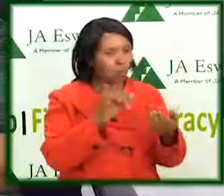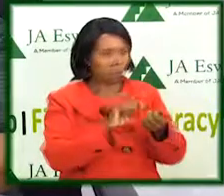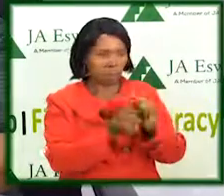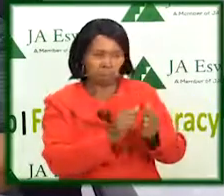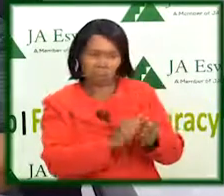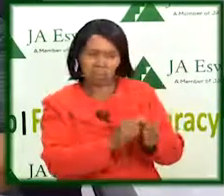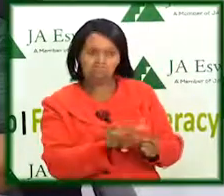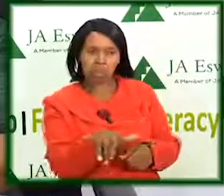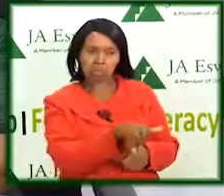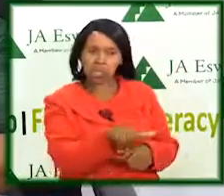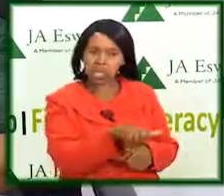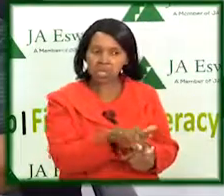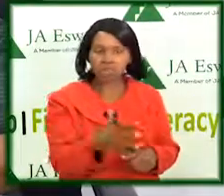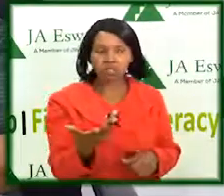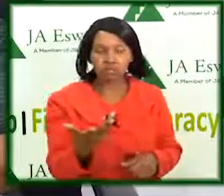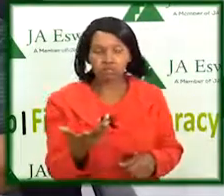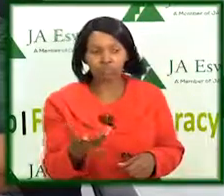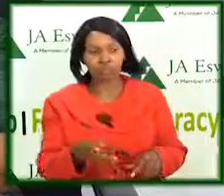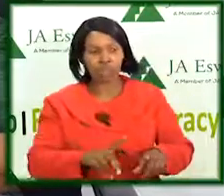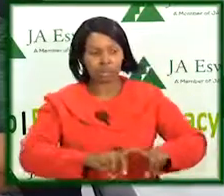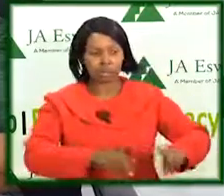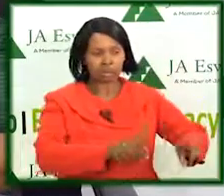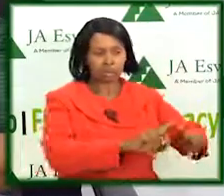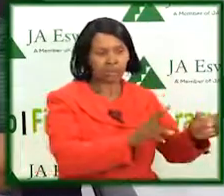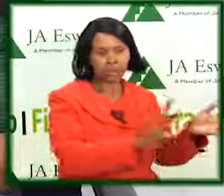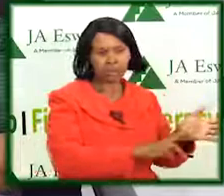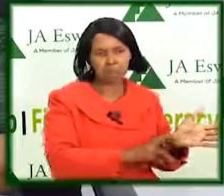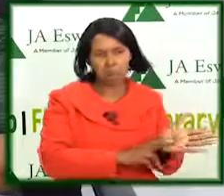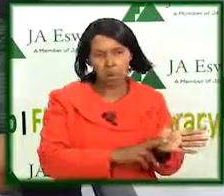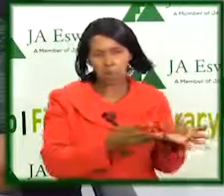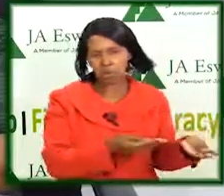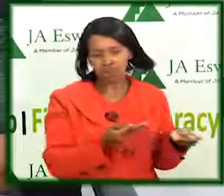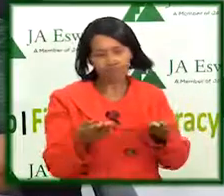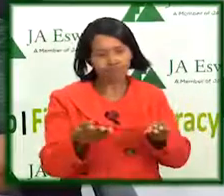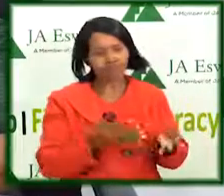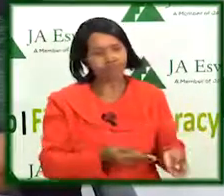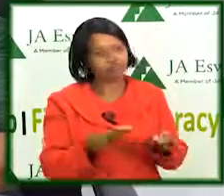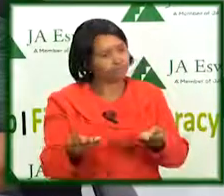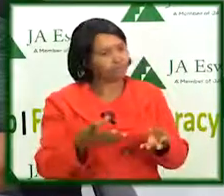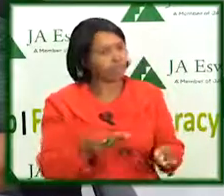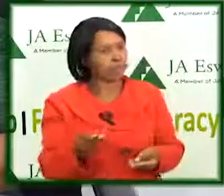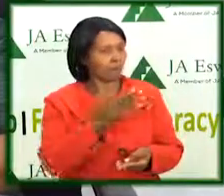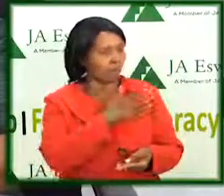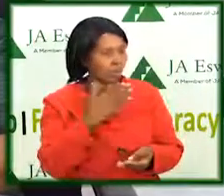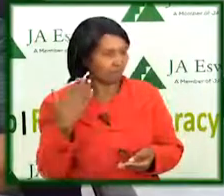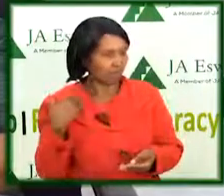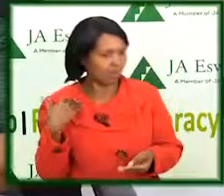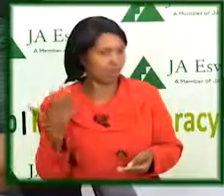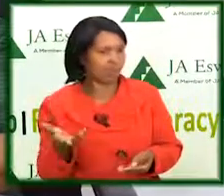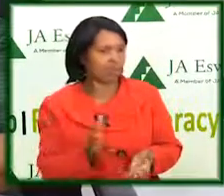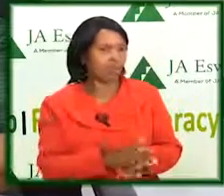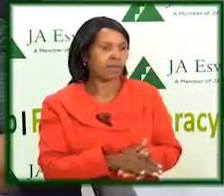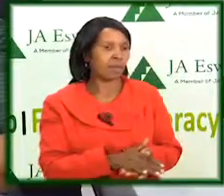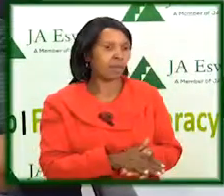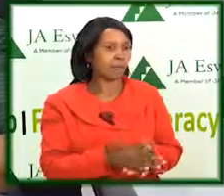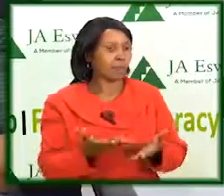different managers reports that are being submitted, different members reports that are being submitted. We also have